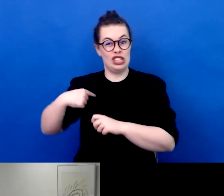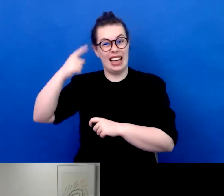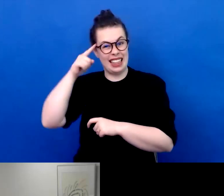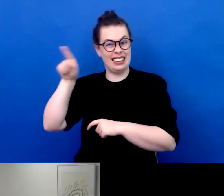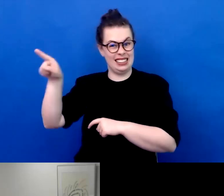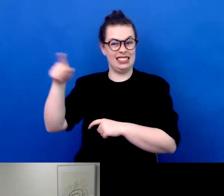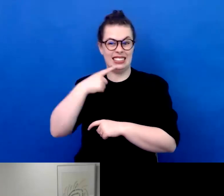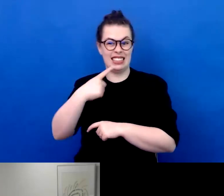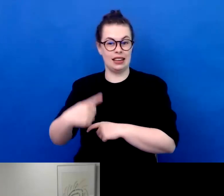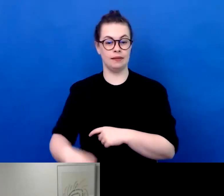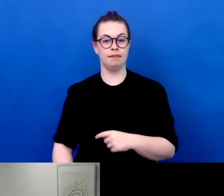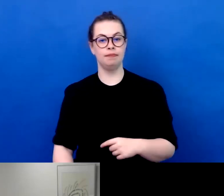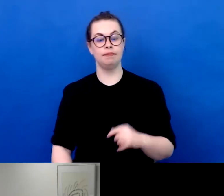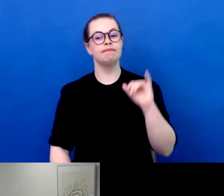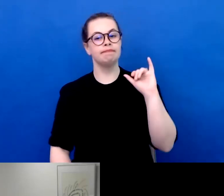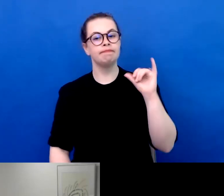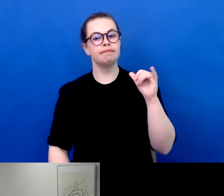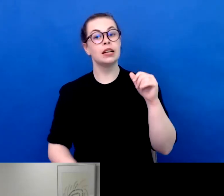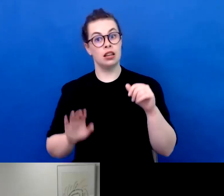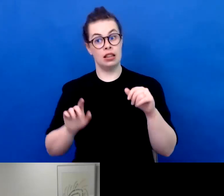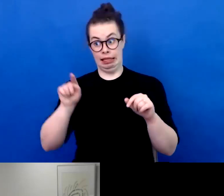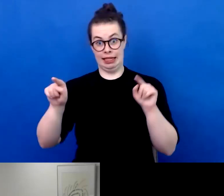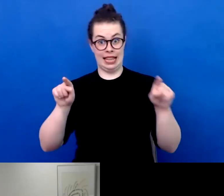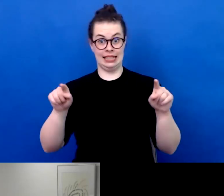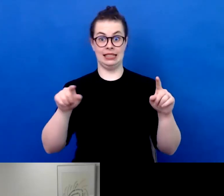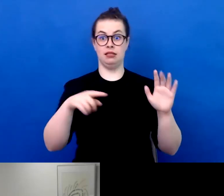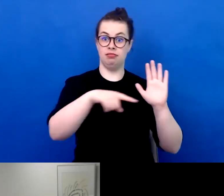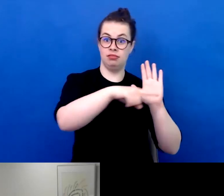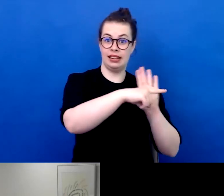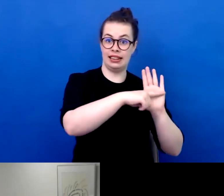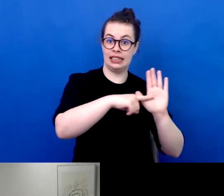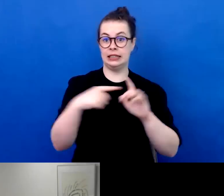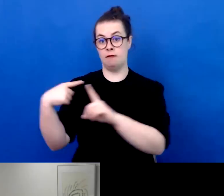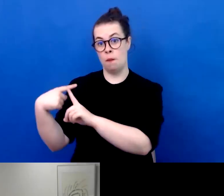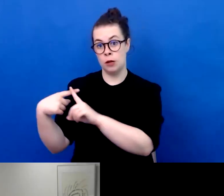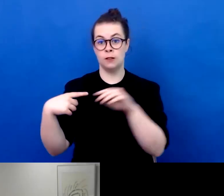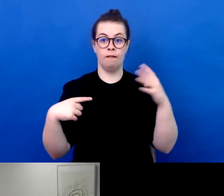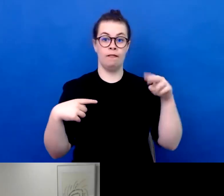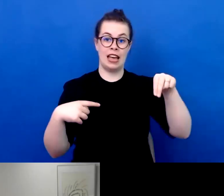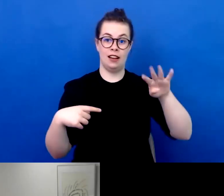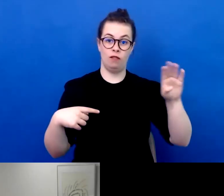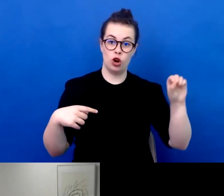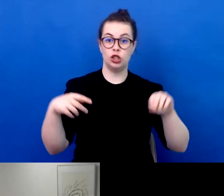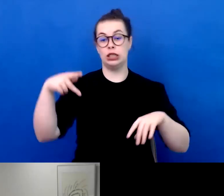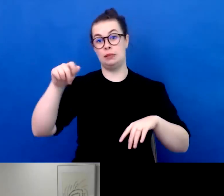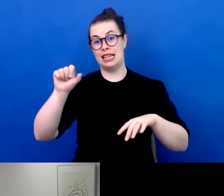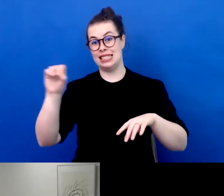Yeah, it doesn't account for them yet, but it, I think, would be able to accommodate situations in which